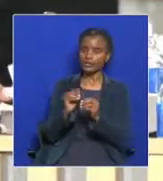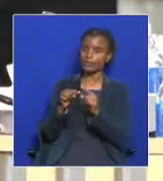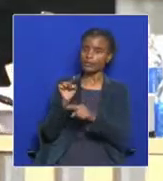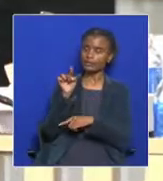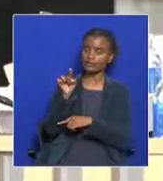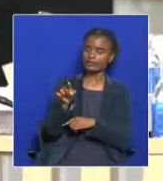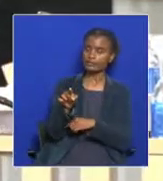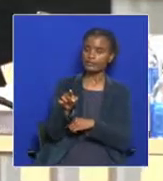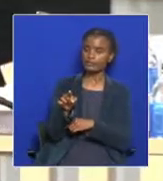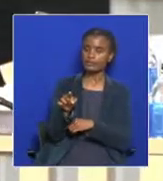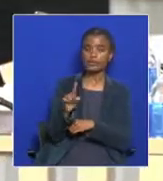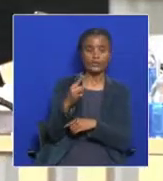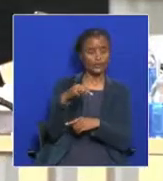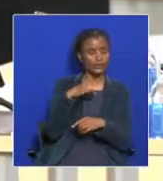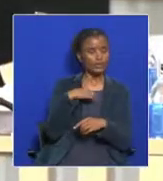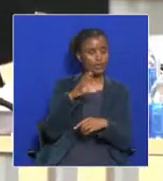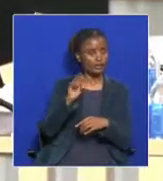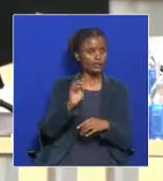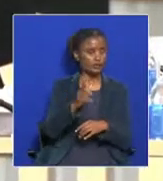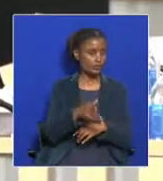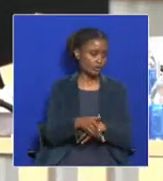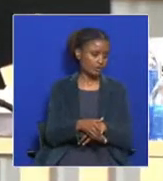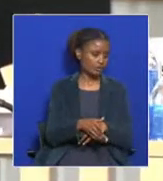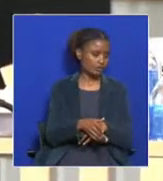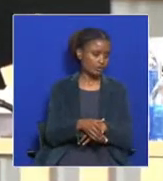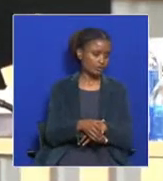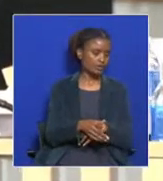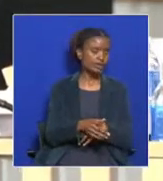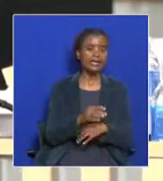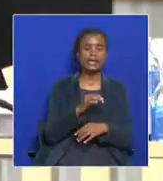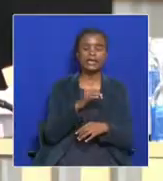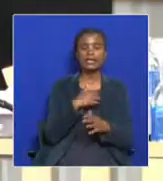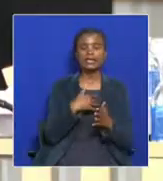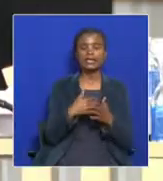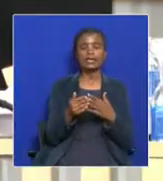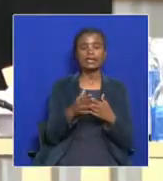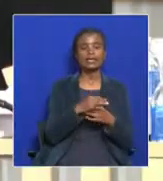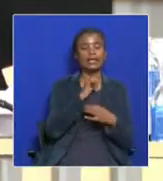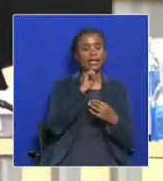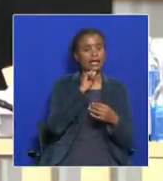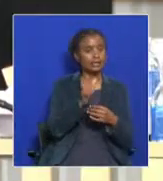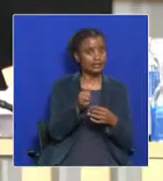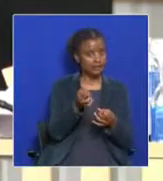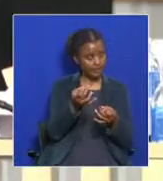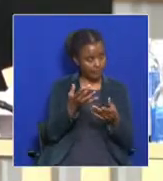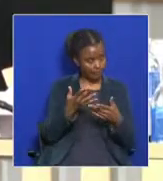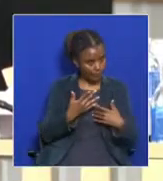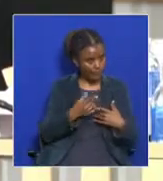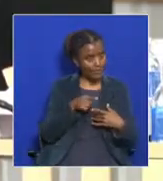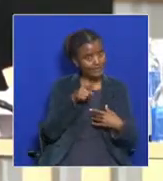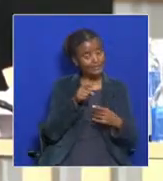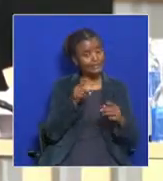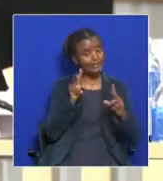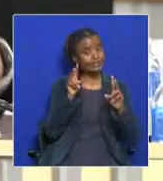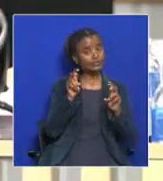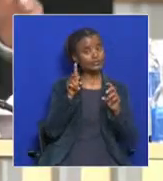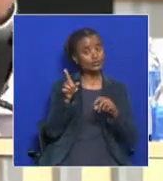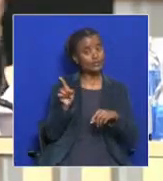you are giving to us on this, be assured that it's a matter that he will be engaged